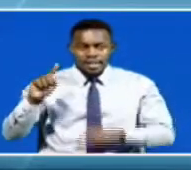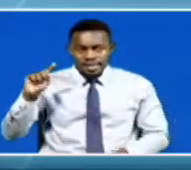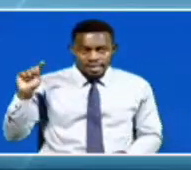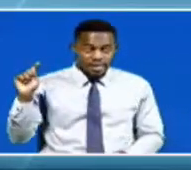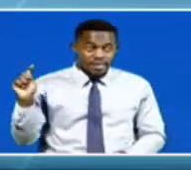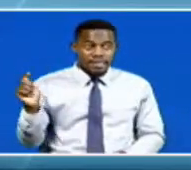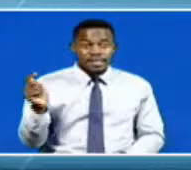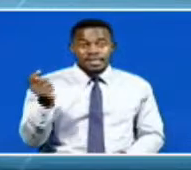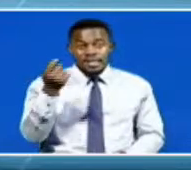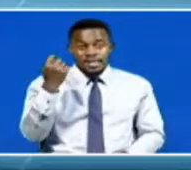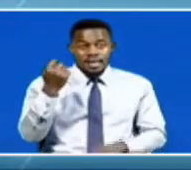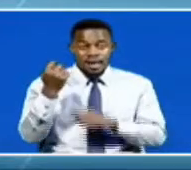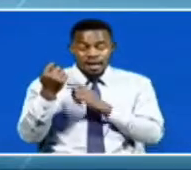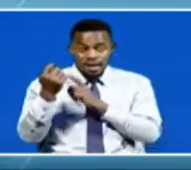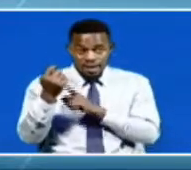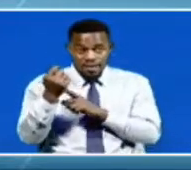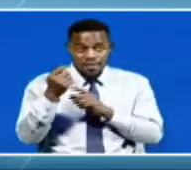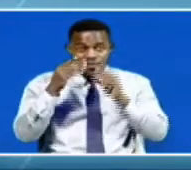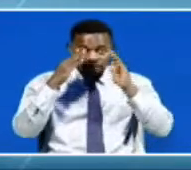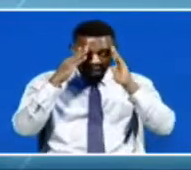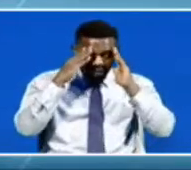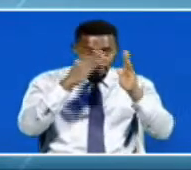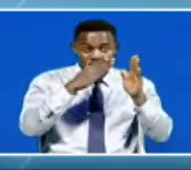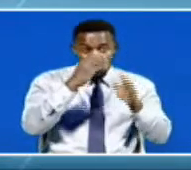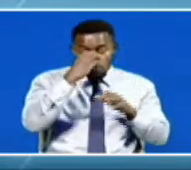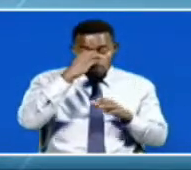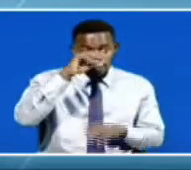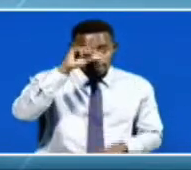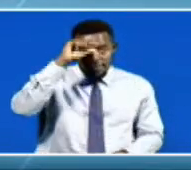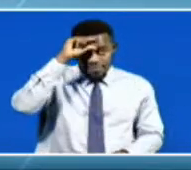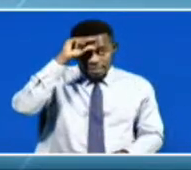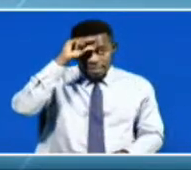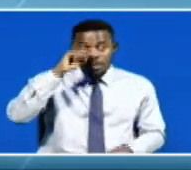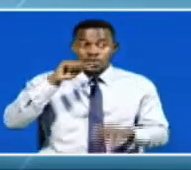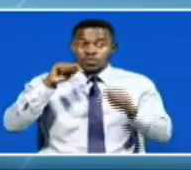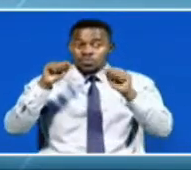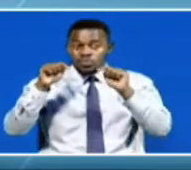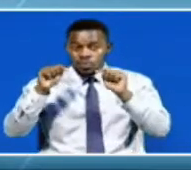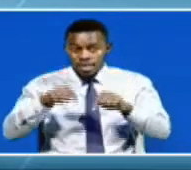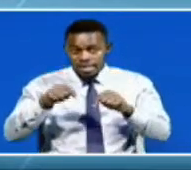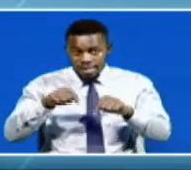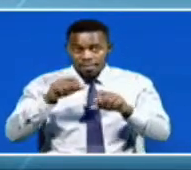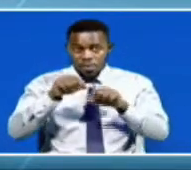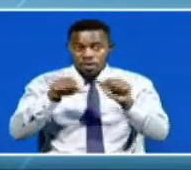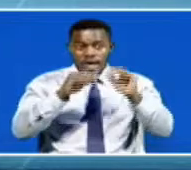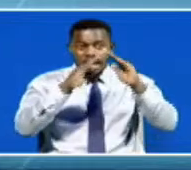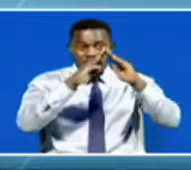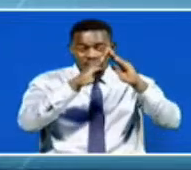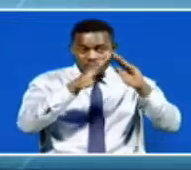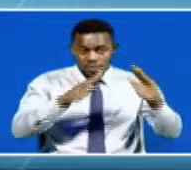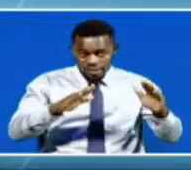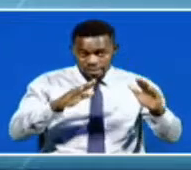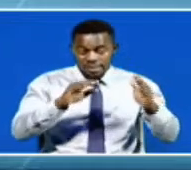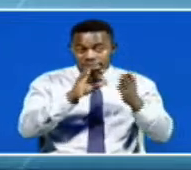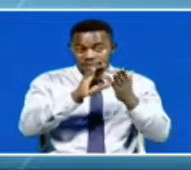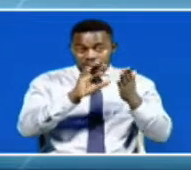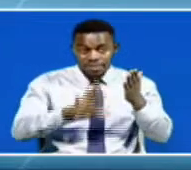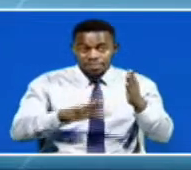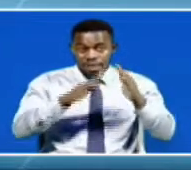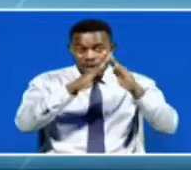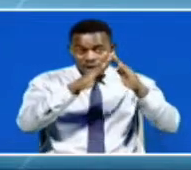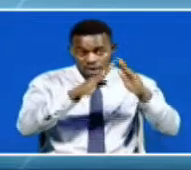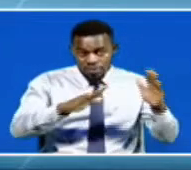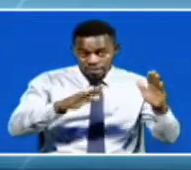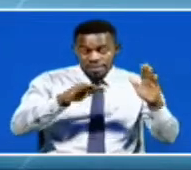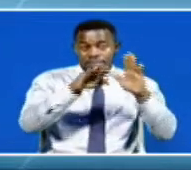by the Kenya Kwanza administration. Speaking during a press conference today, Jennifer Musyimi, a council member at the Quantity Surveyors